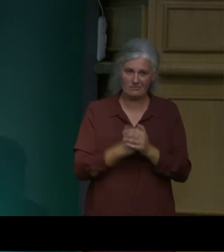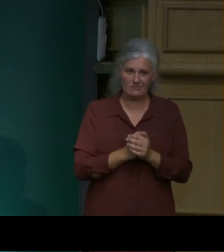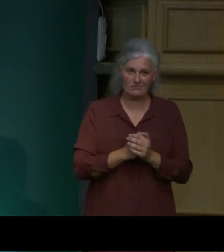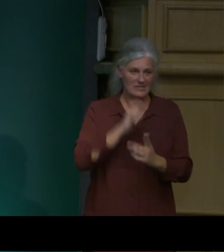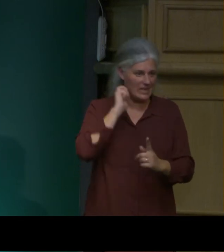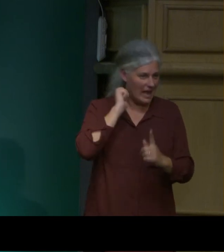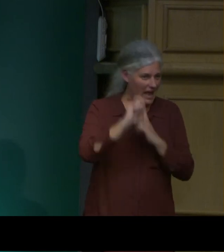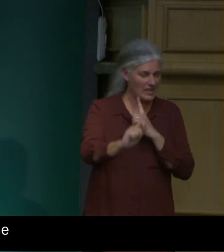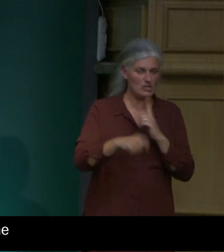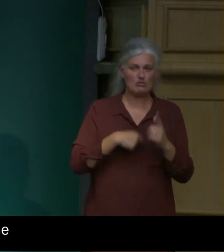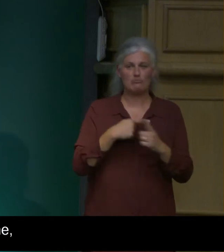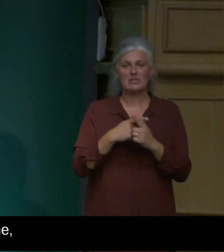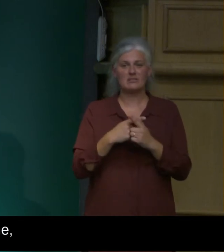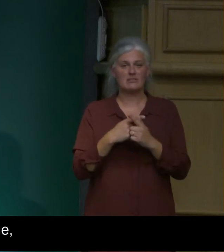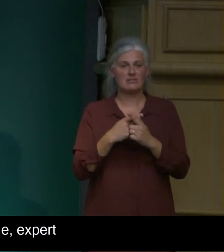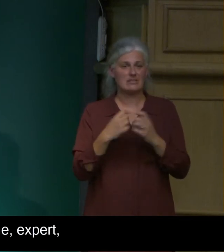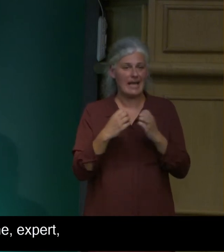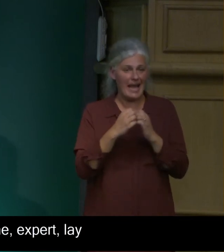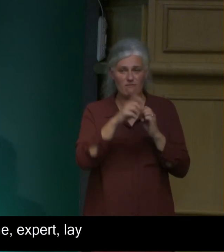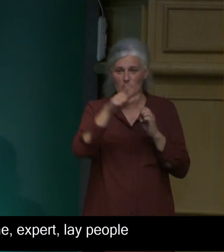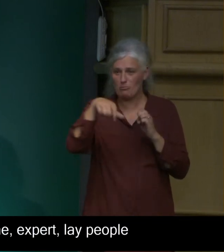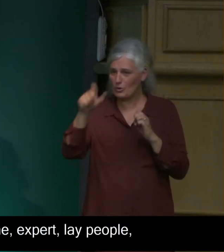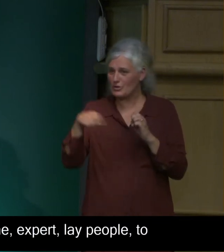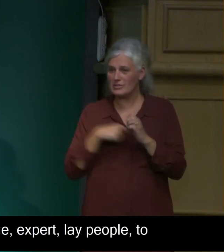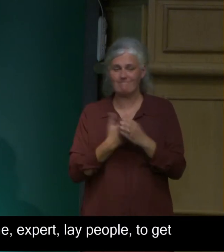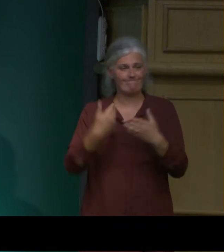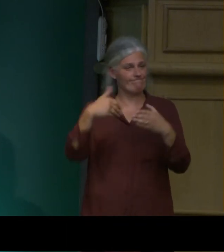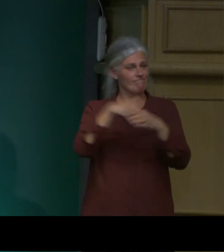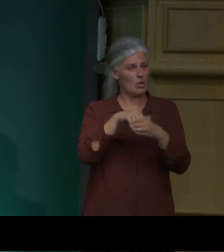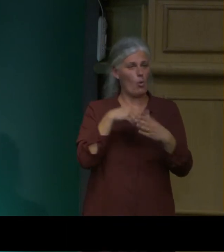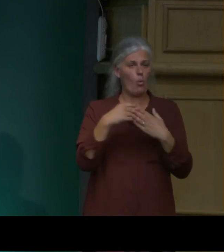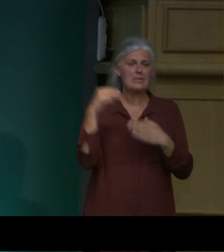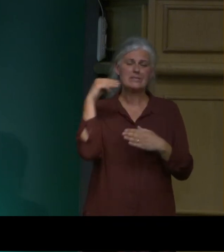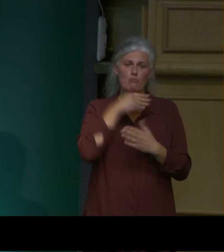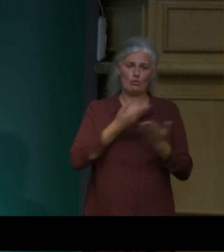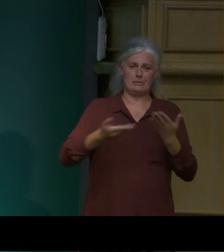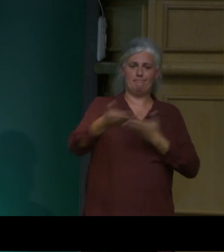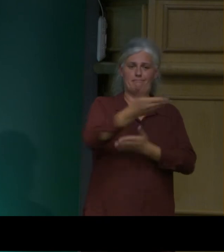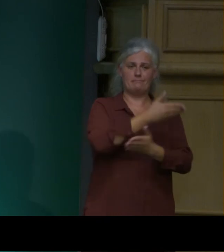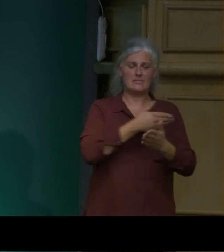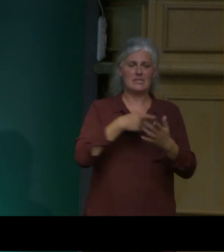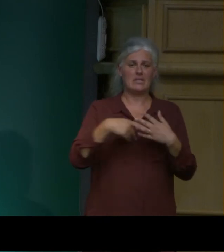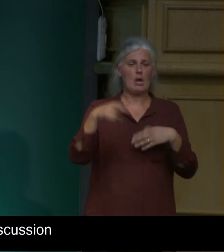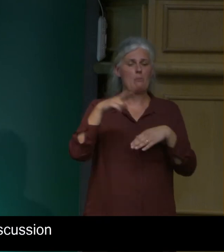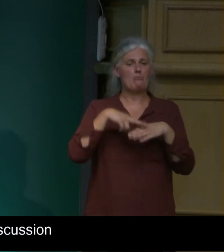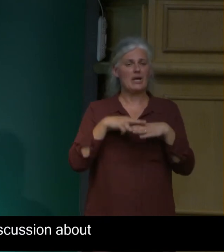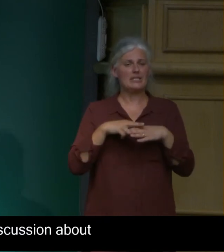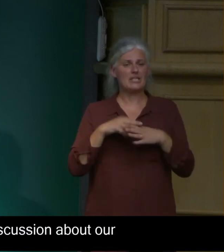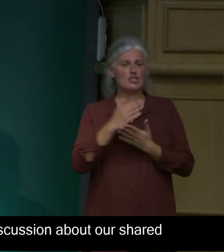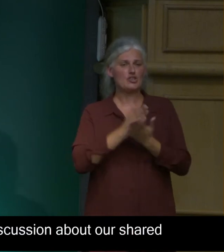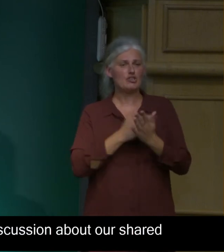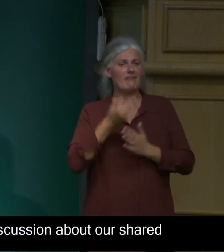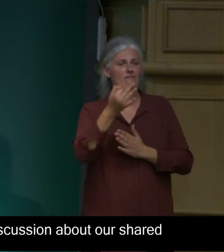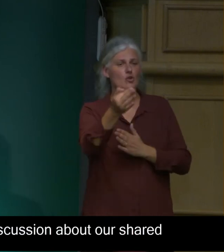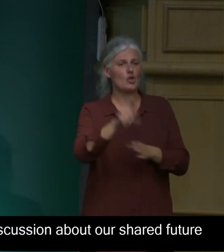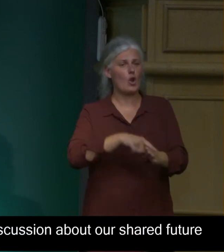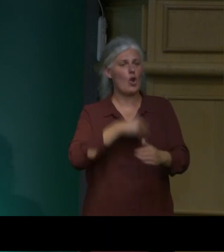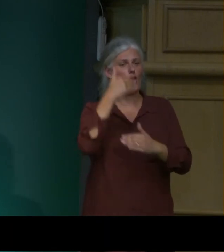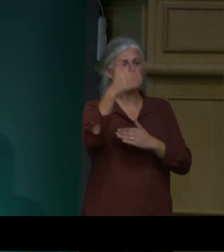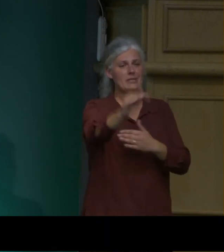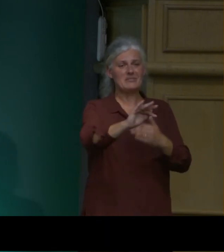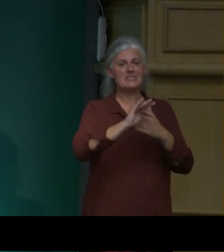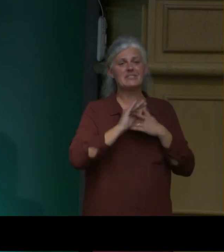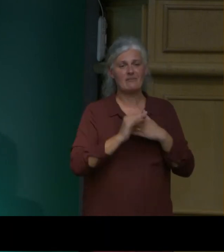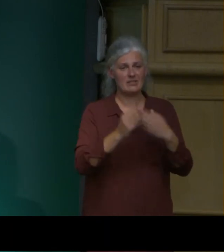experts lay people to get involved in what is an important discussion about our shared future and our long-term safety